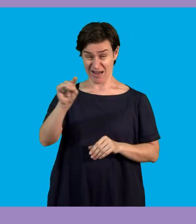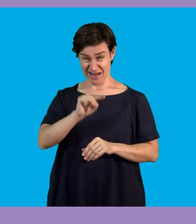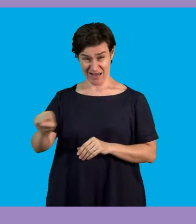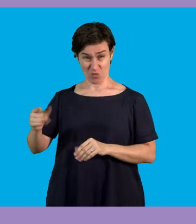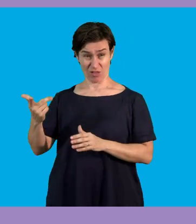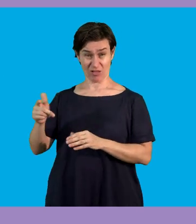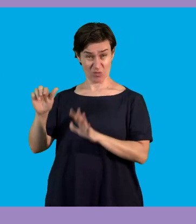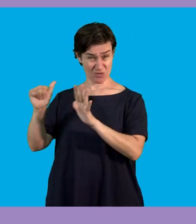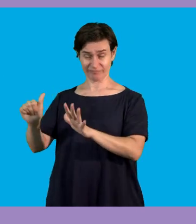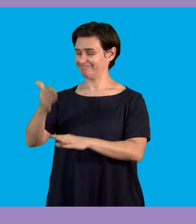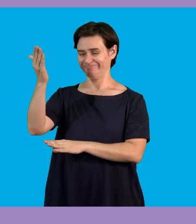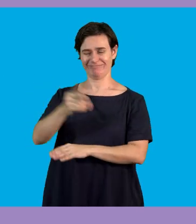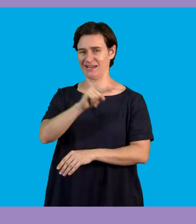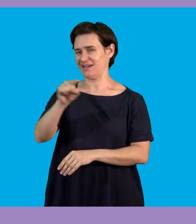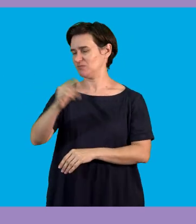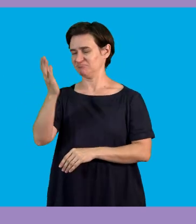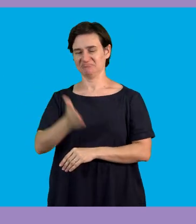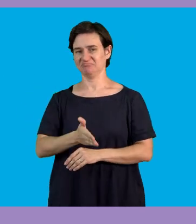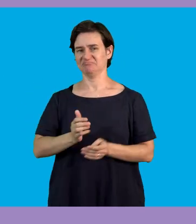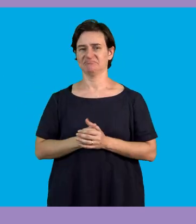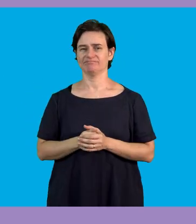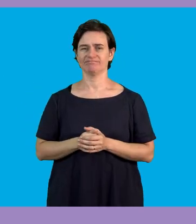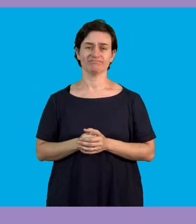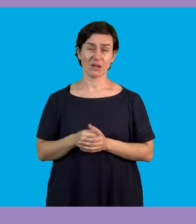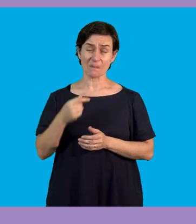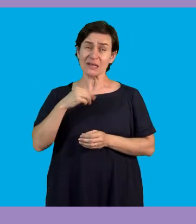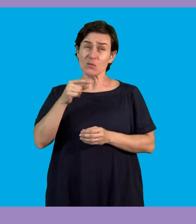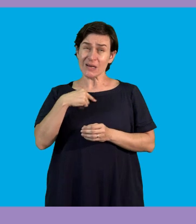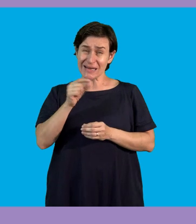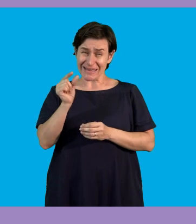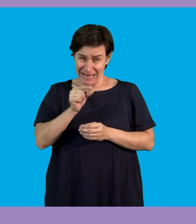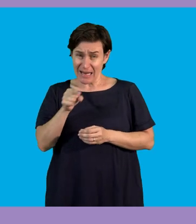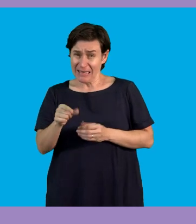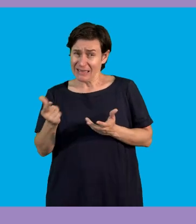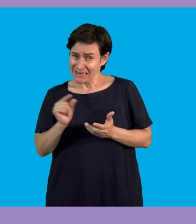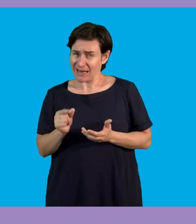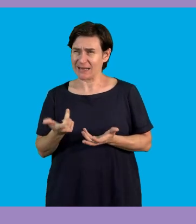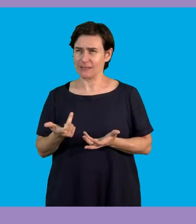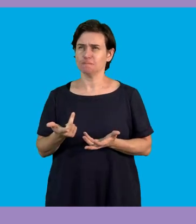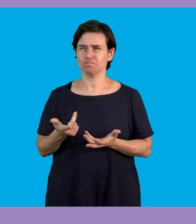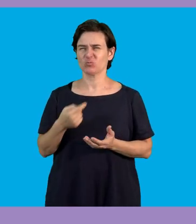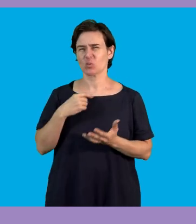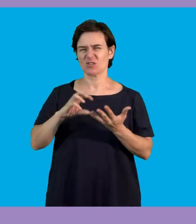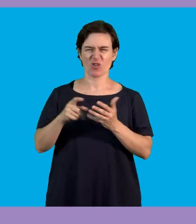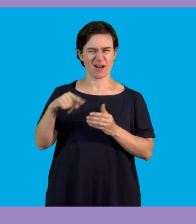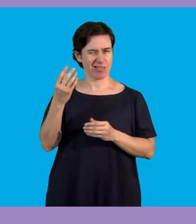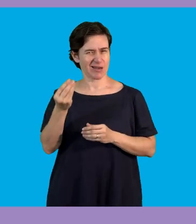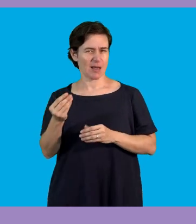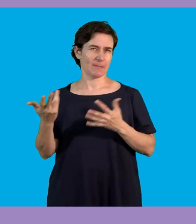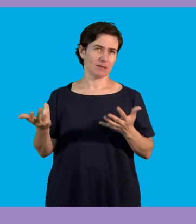to 18, and equals to 6. So we are, however, closer to 6. And so we can